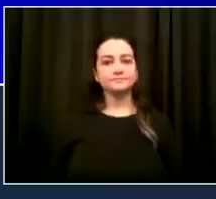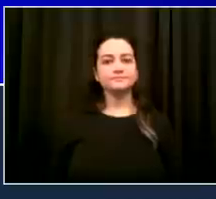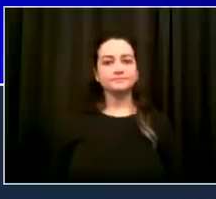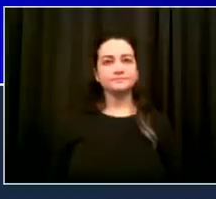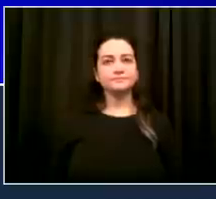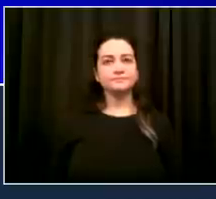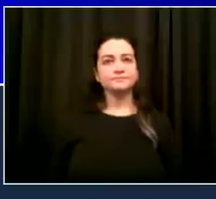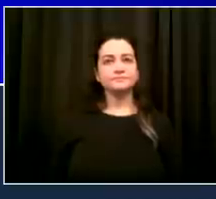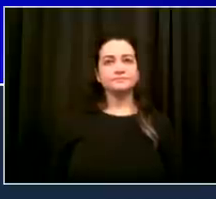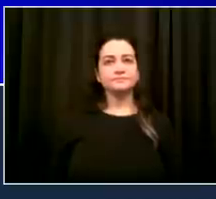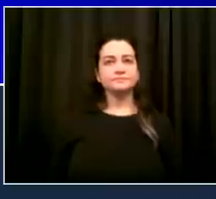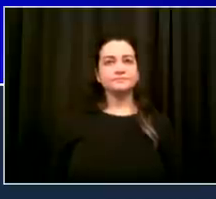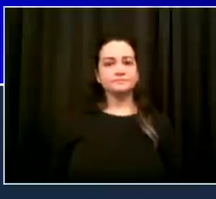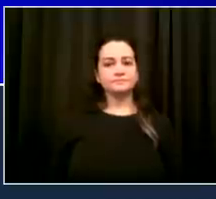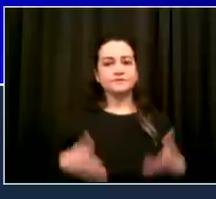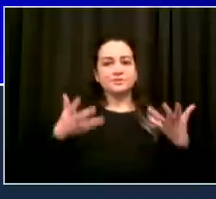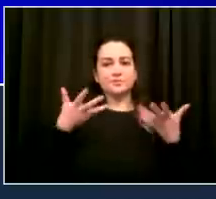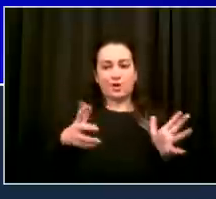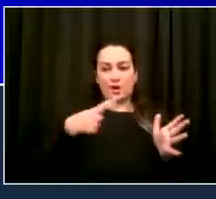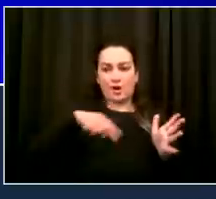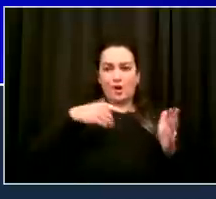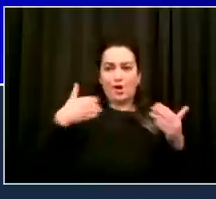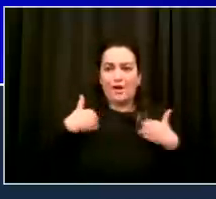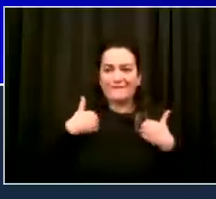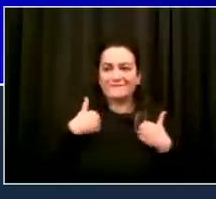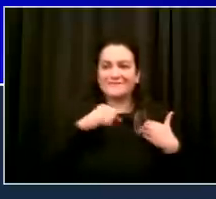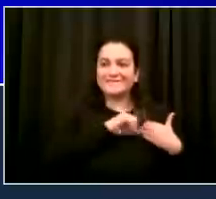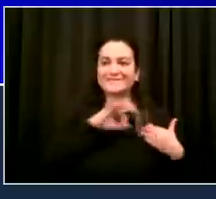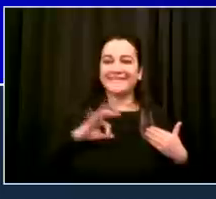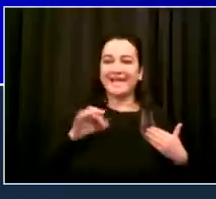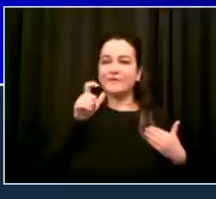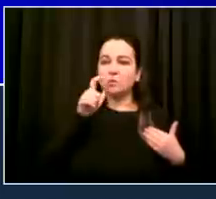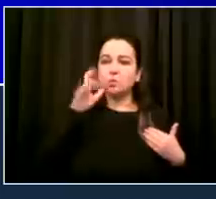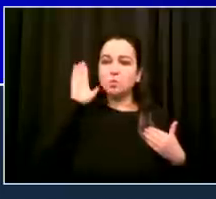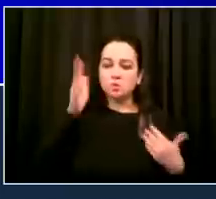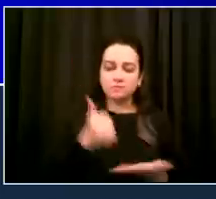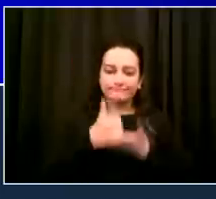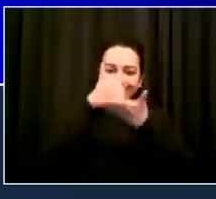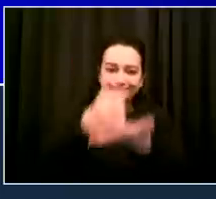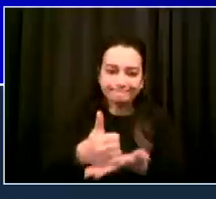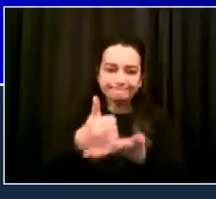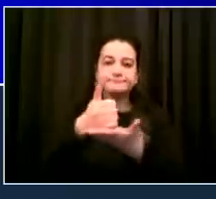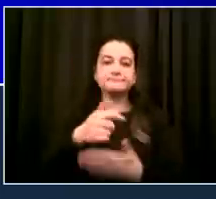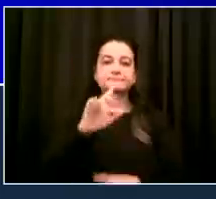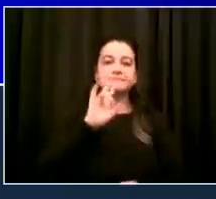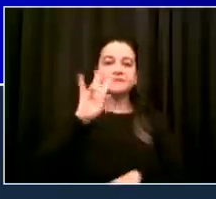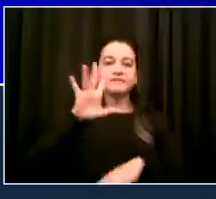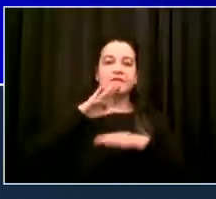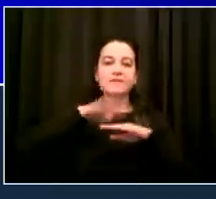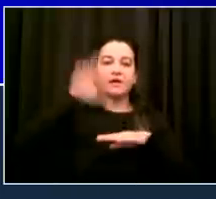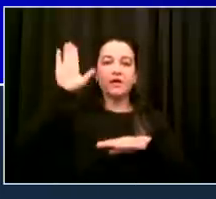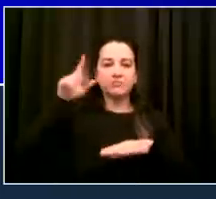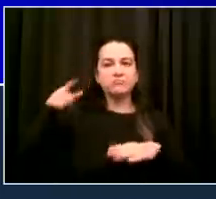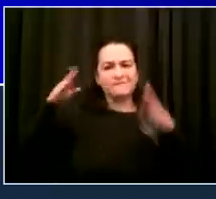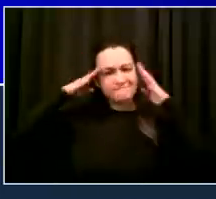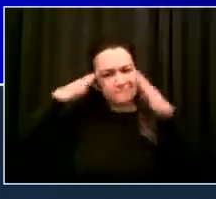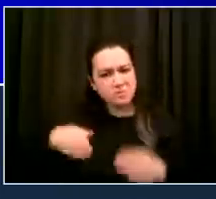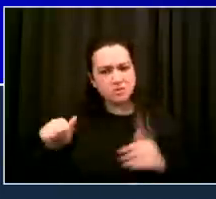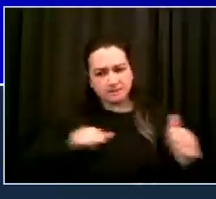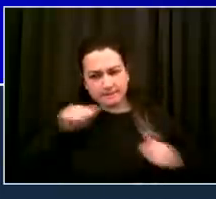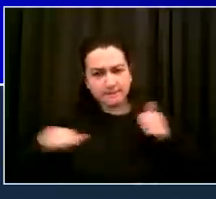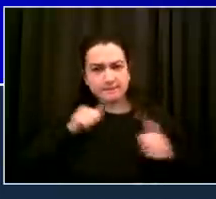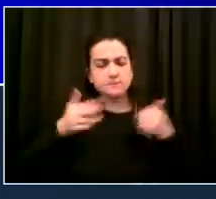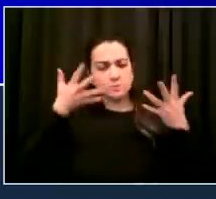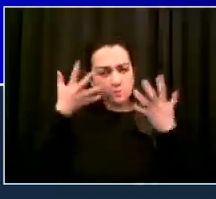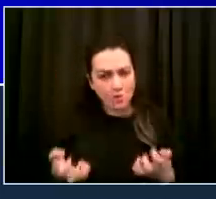group, are working on a plan. We'll announce it later on this month on how we're going to reach homebound seniors. A lot of work to do to make sure we reach them